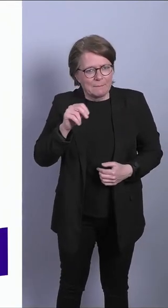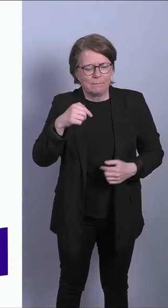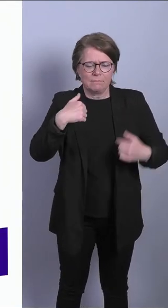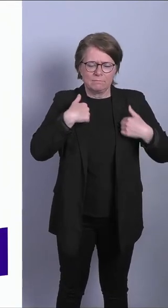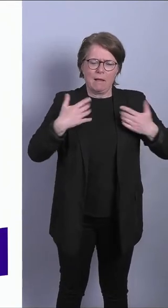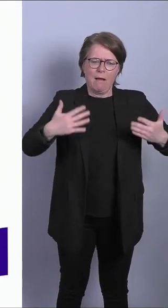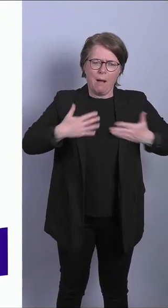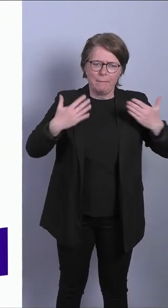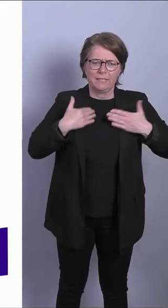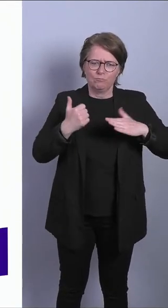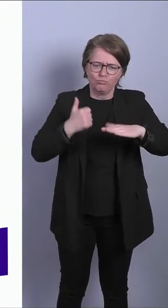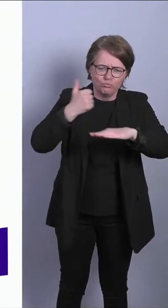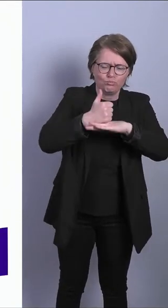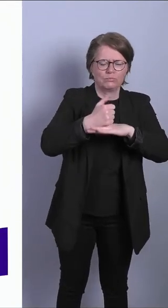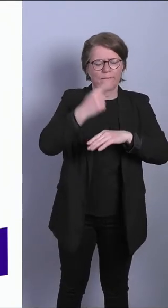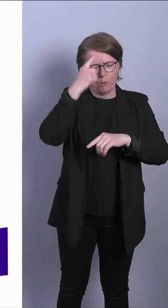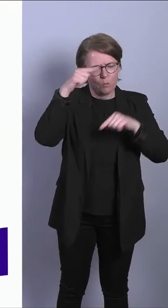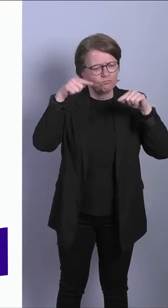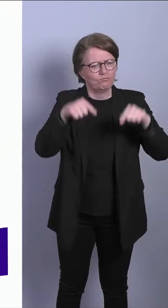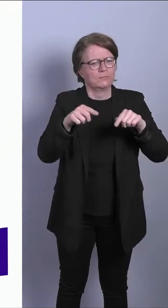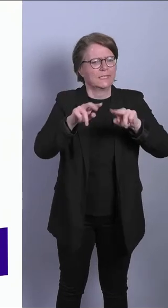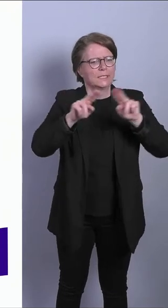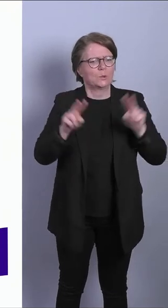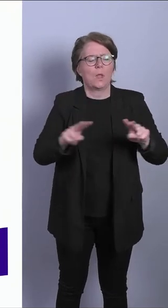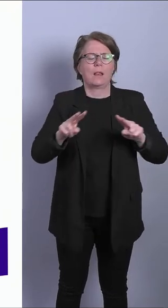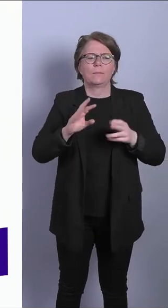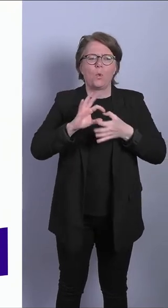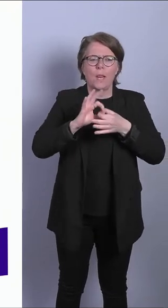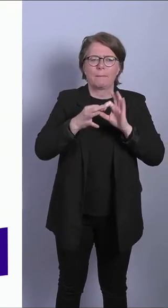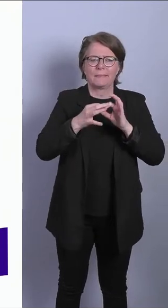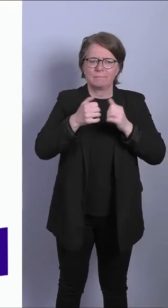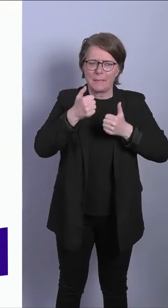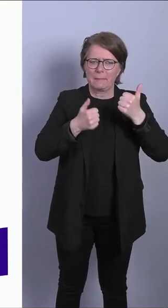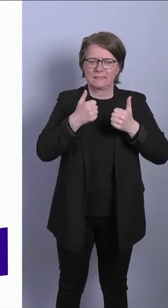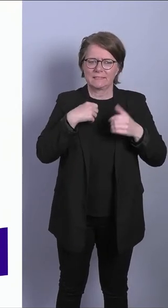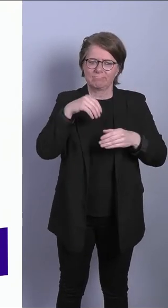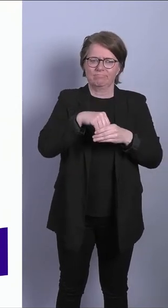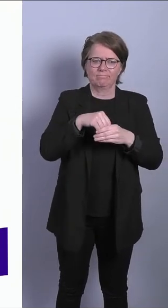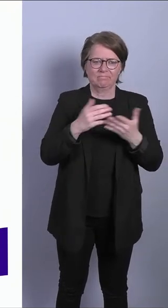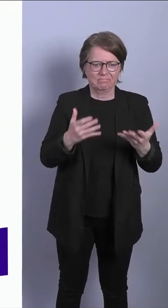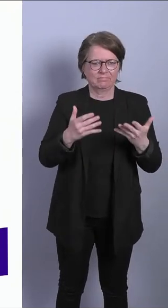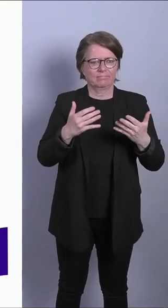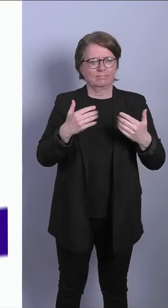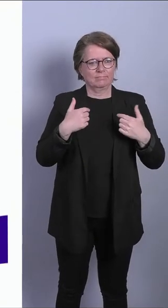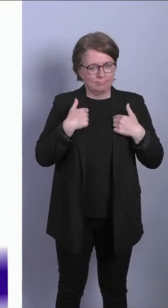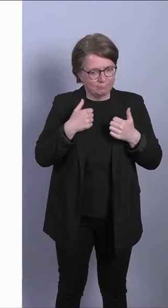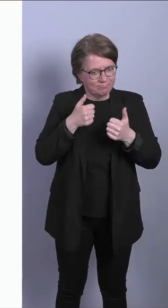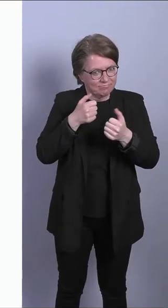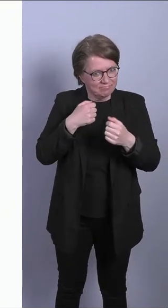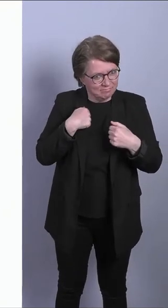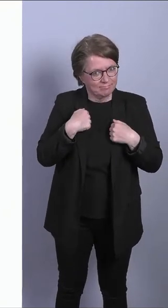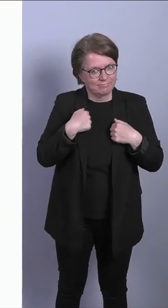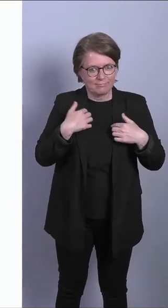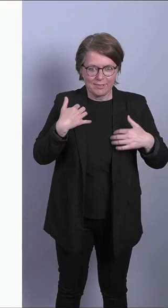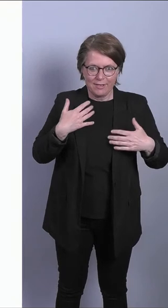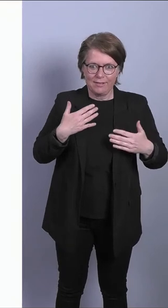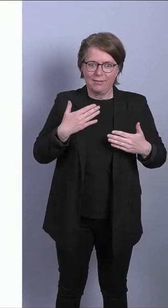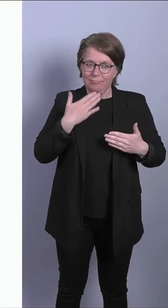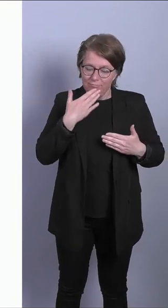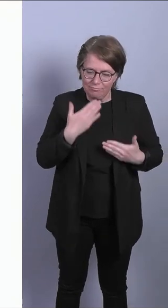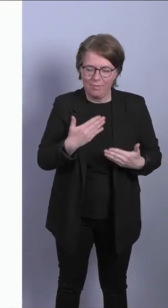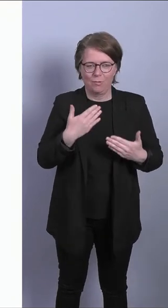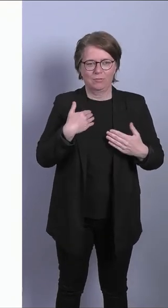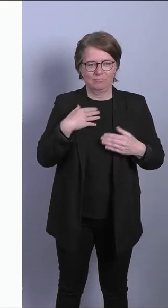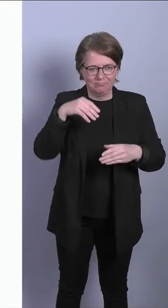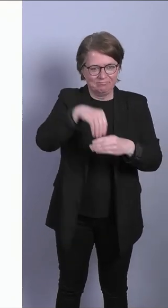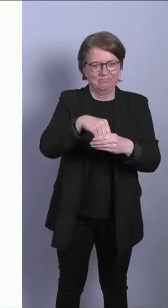International, but very humbled to be able to join in welcoming all of you to the family of Special Olympics volunteers,